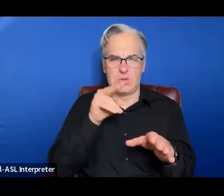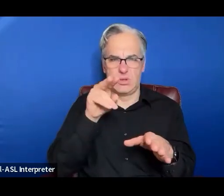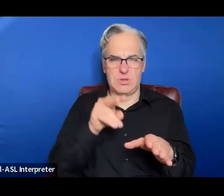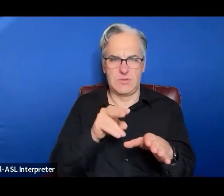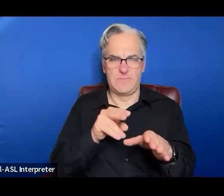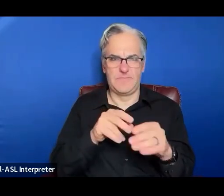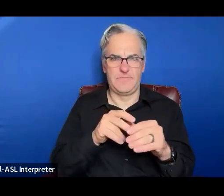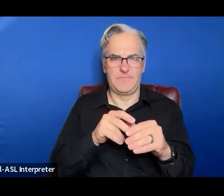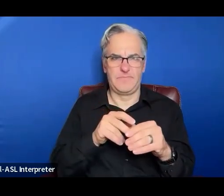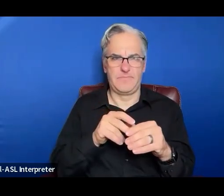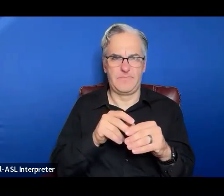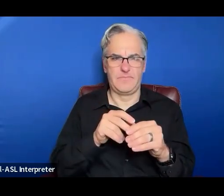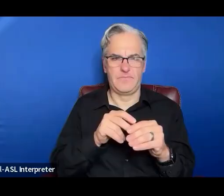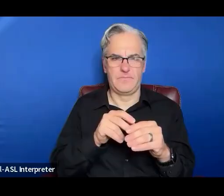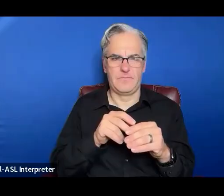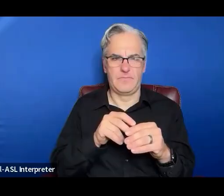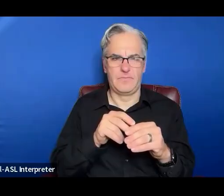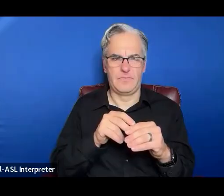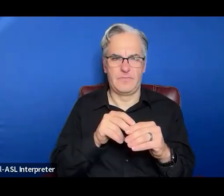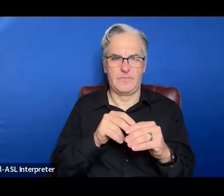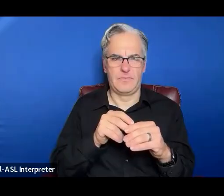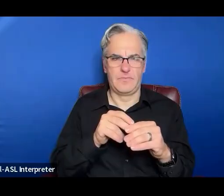Linnell gets to the slide.